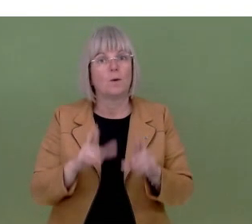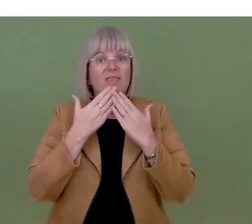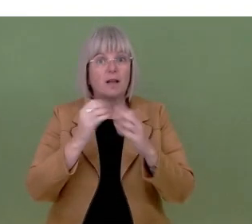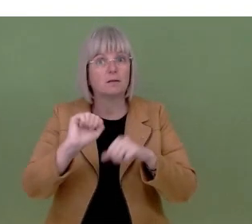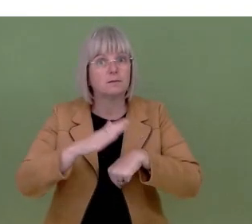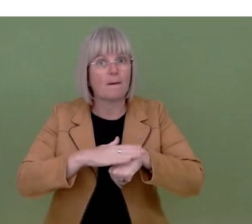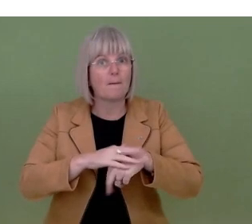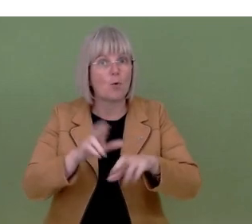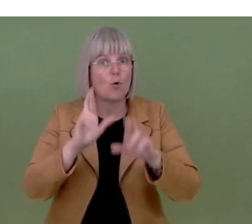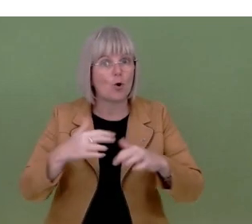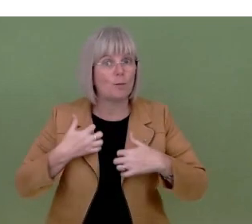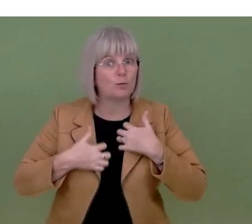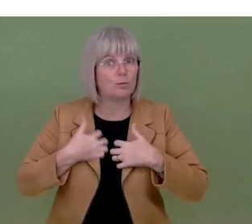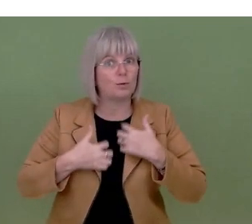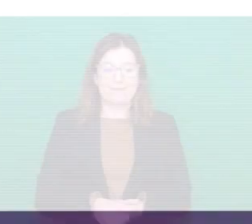I'll finish there.